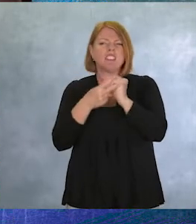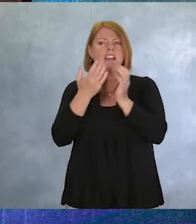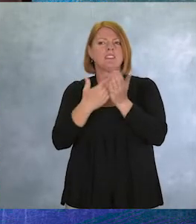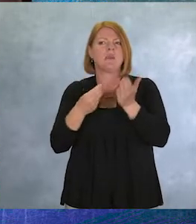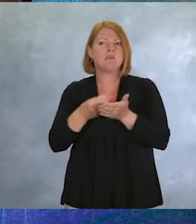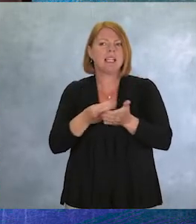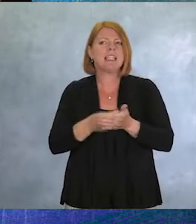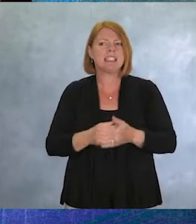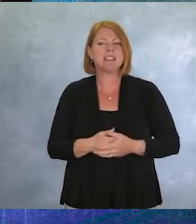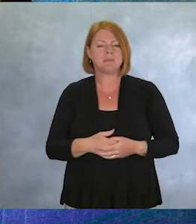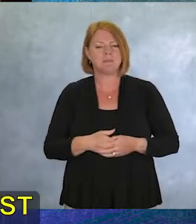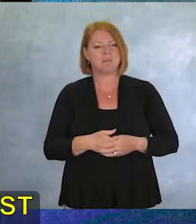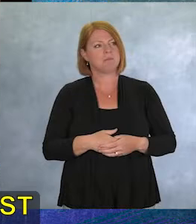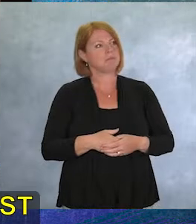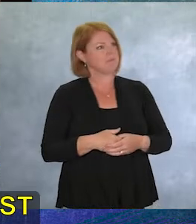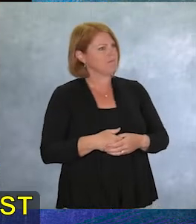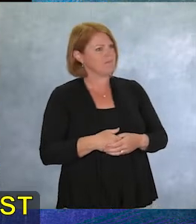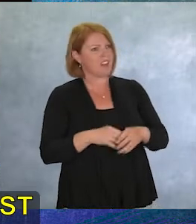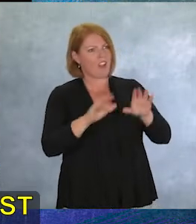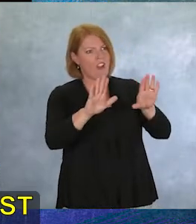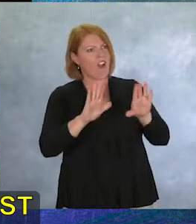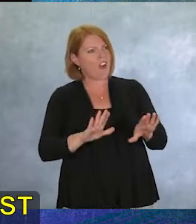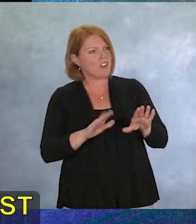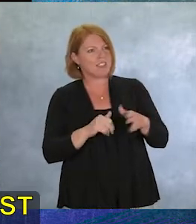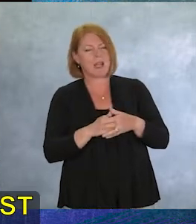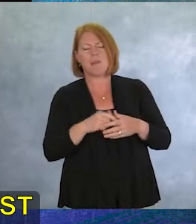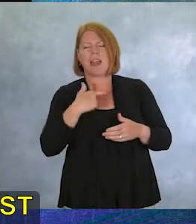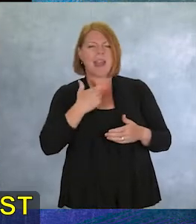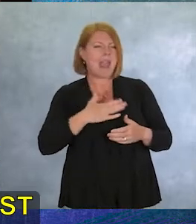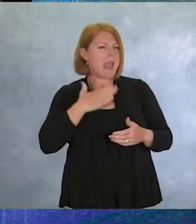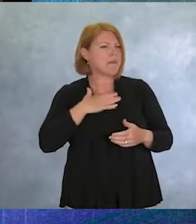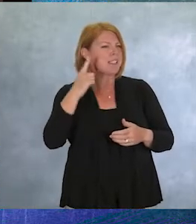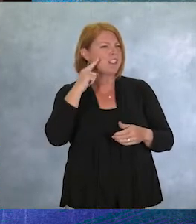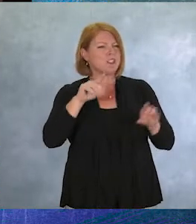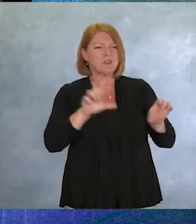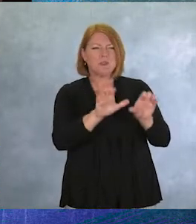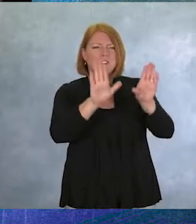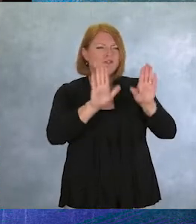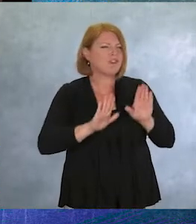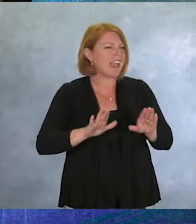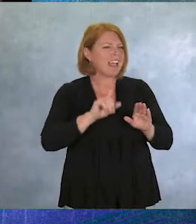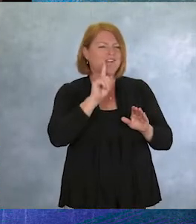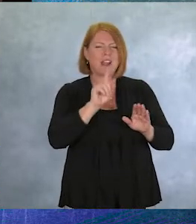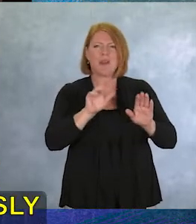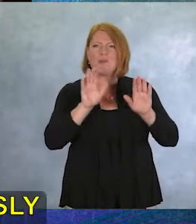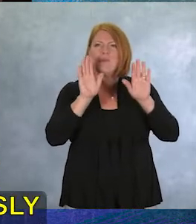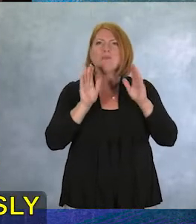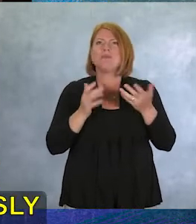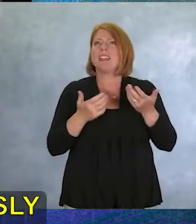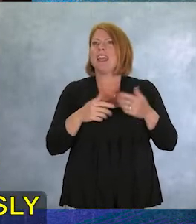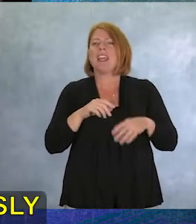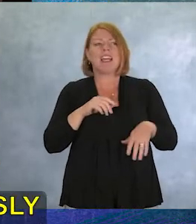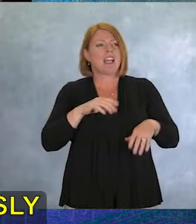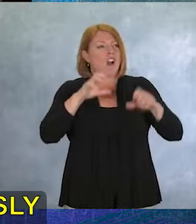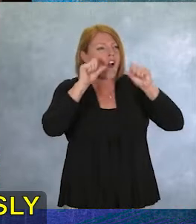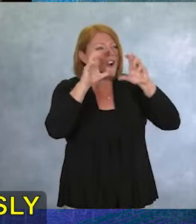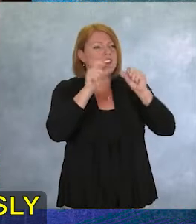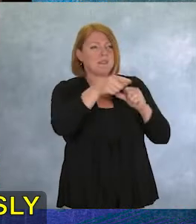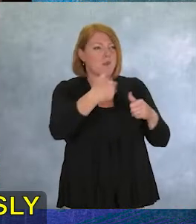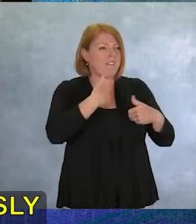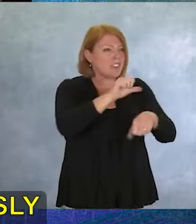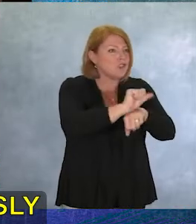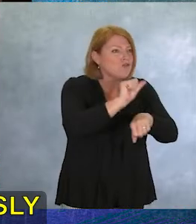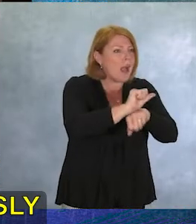money. That's awesome, though. I'm just glad you're doing so well. I mean, it's just awesome to hear about the job and